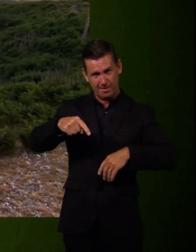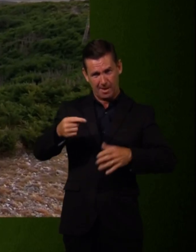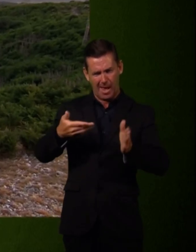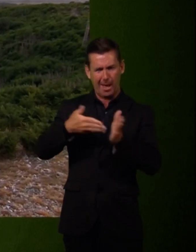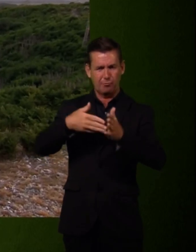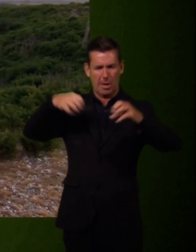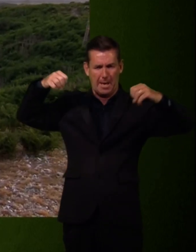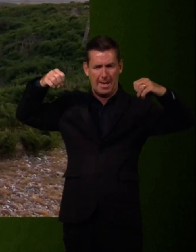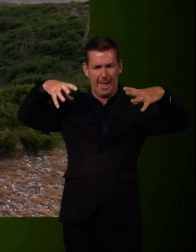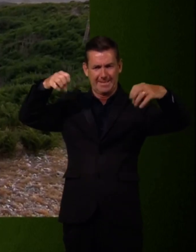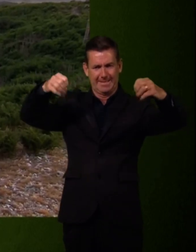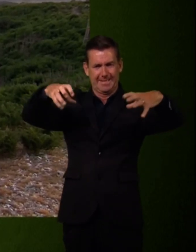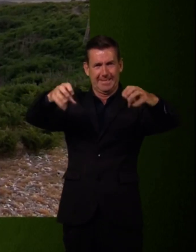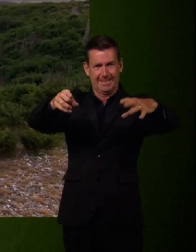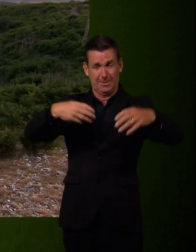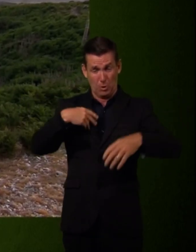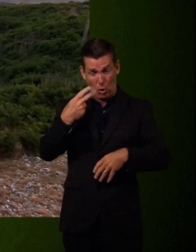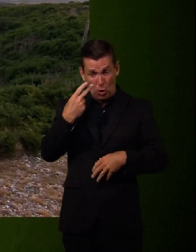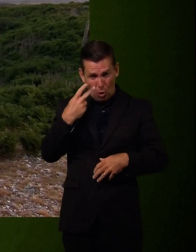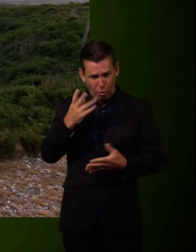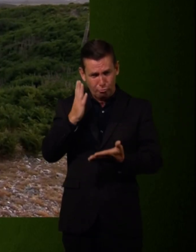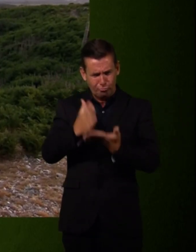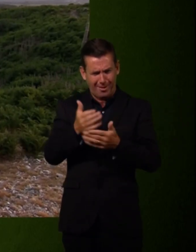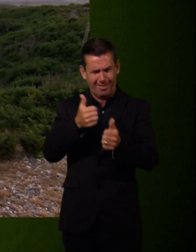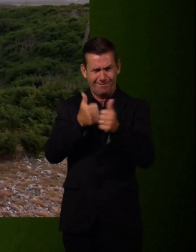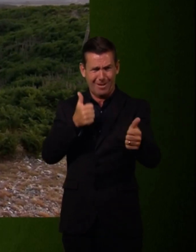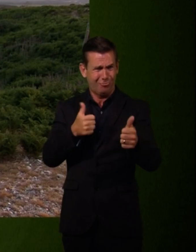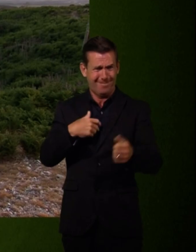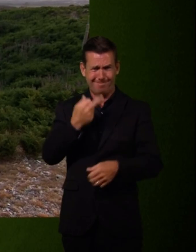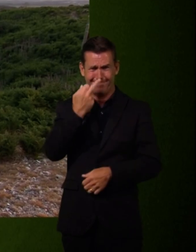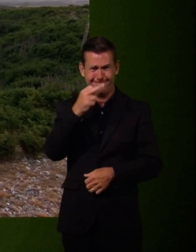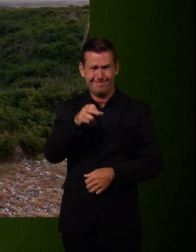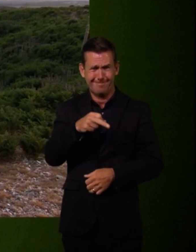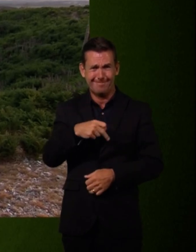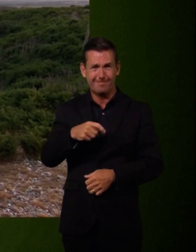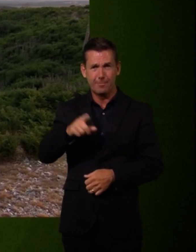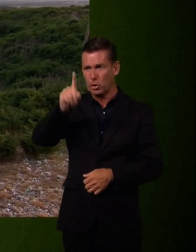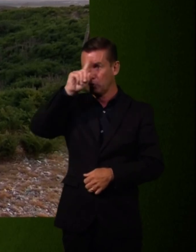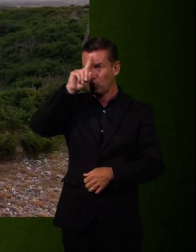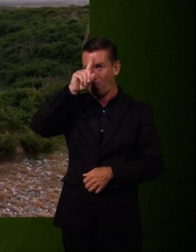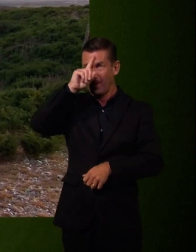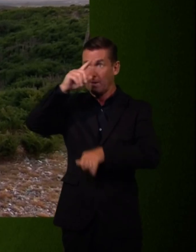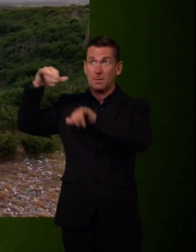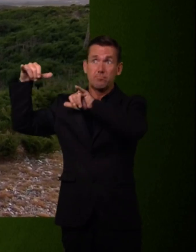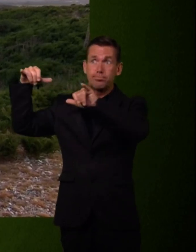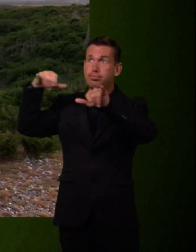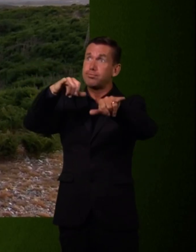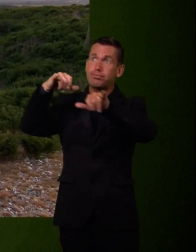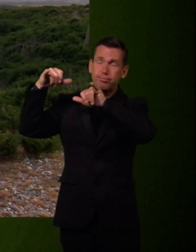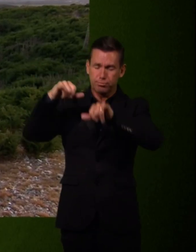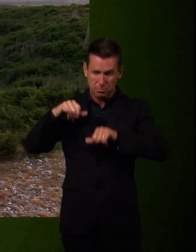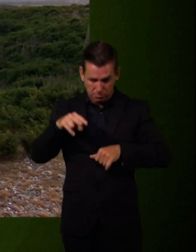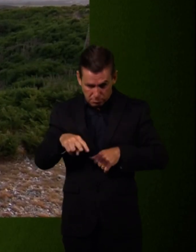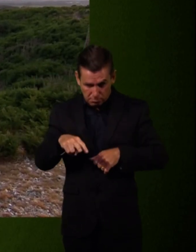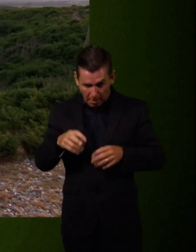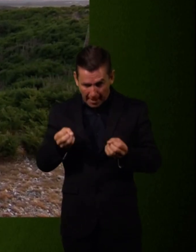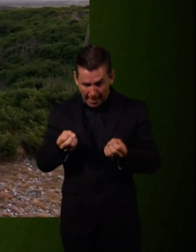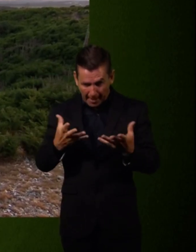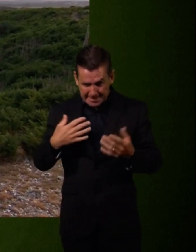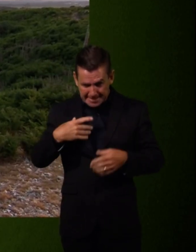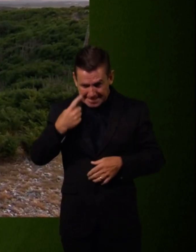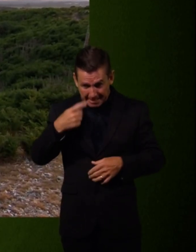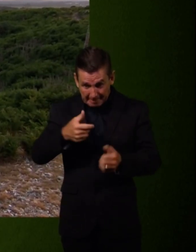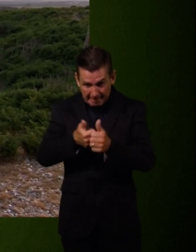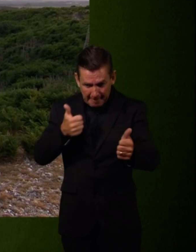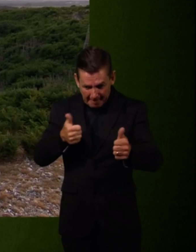like the actual factory, so that when the German bombers flew in, they mistook the dummy factory for the real one, and on June the